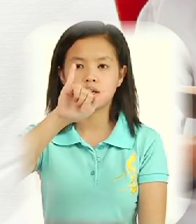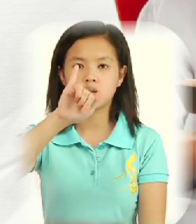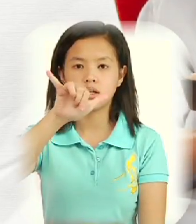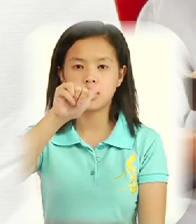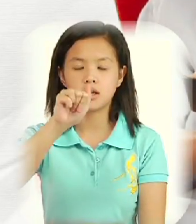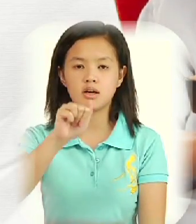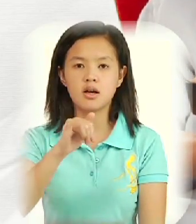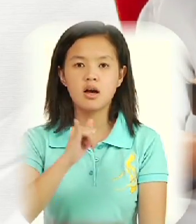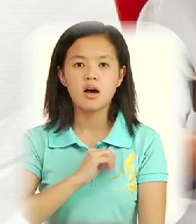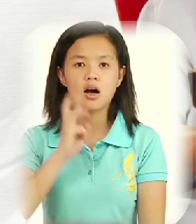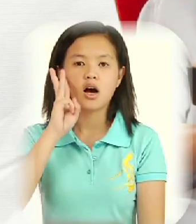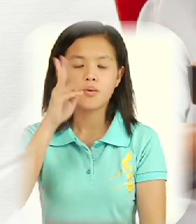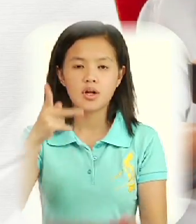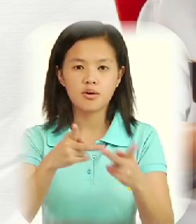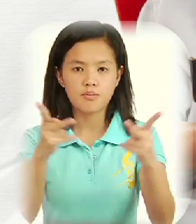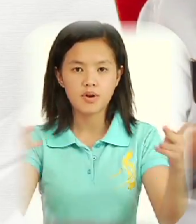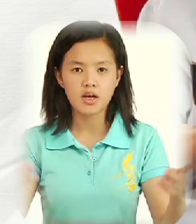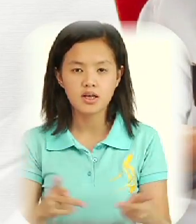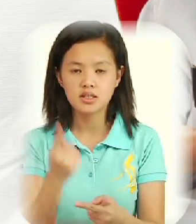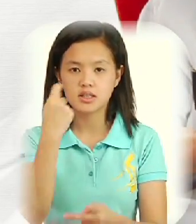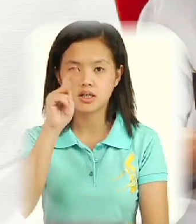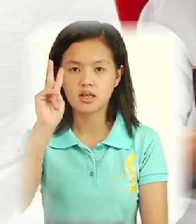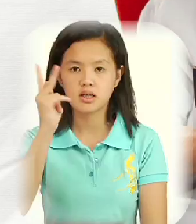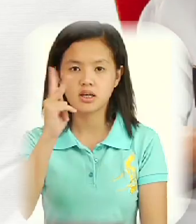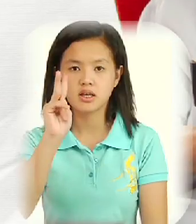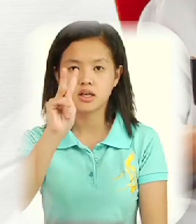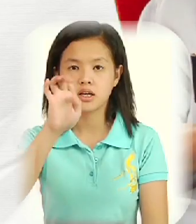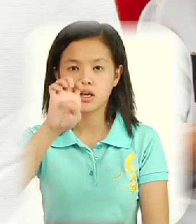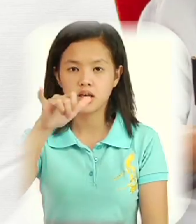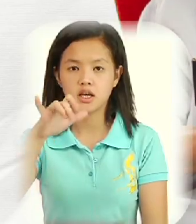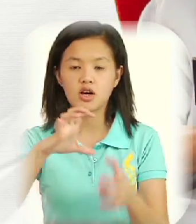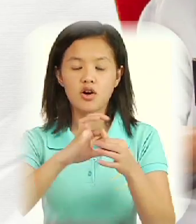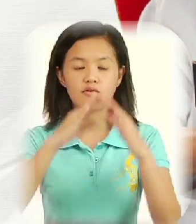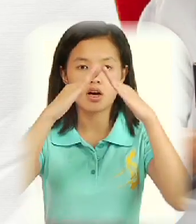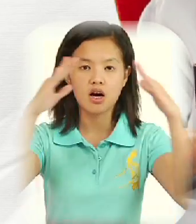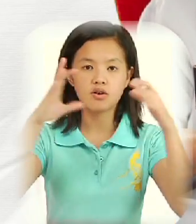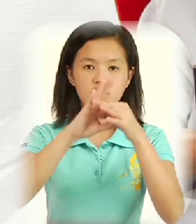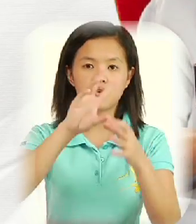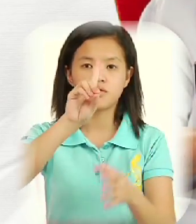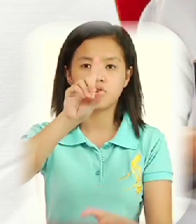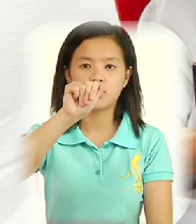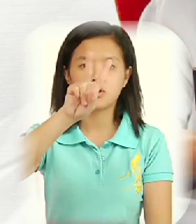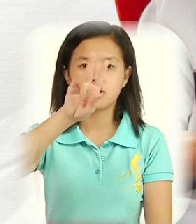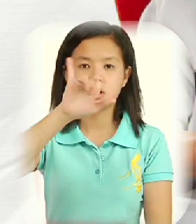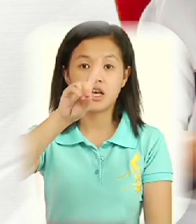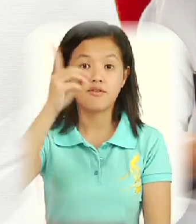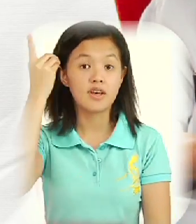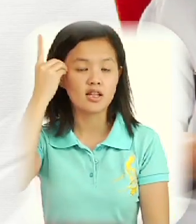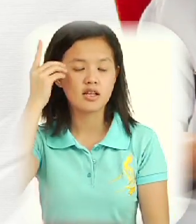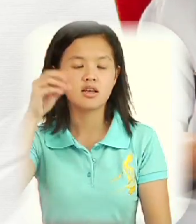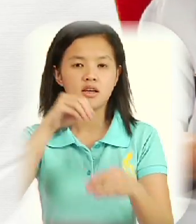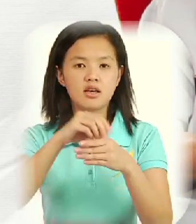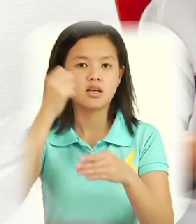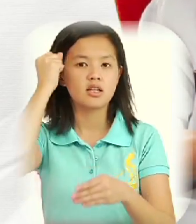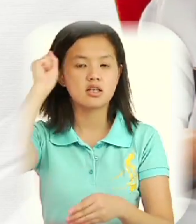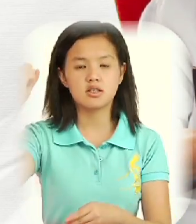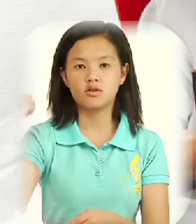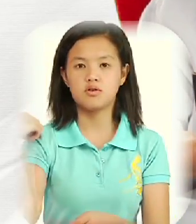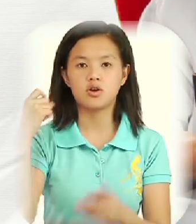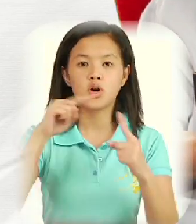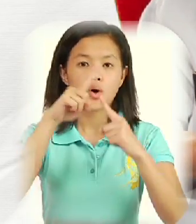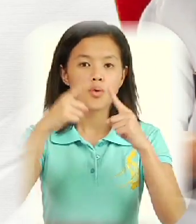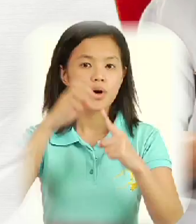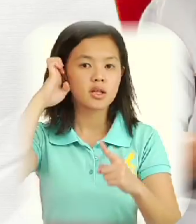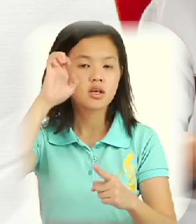Eliakim. I will place the key of the house of David on his shoulder. When